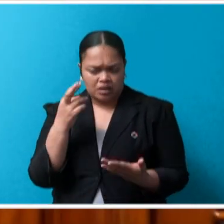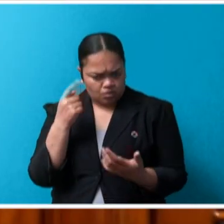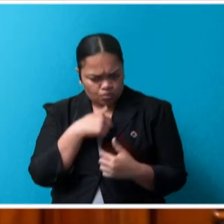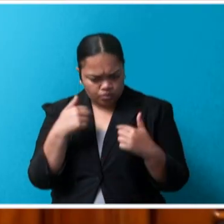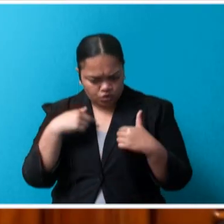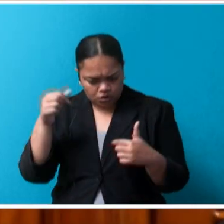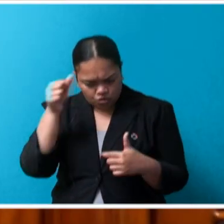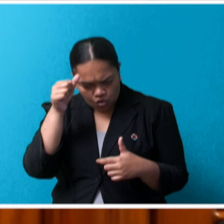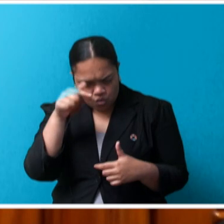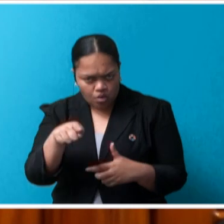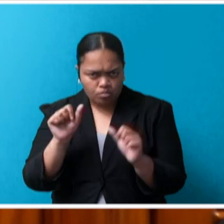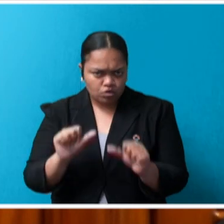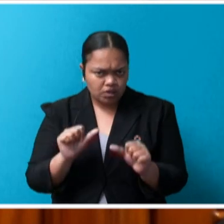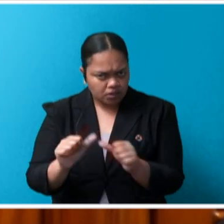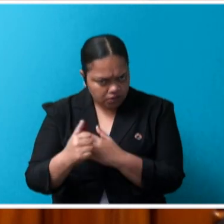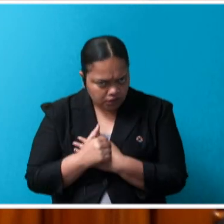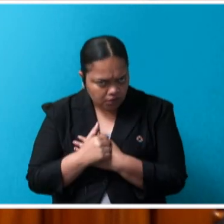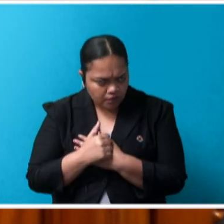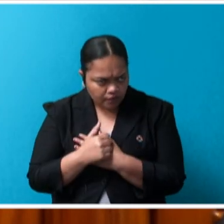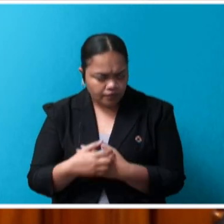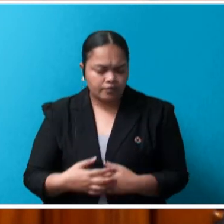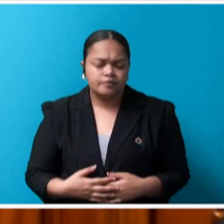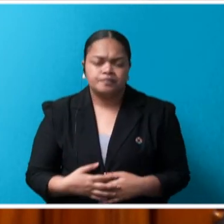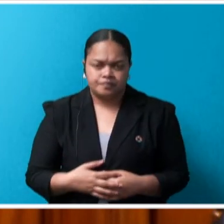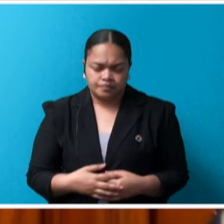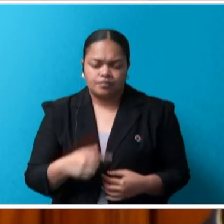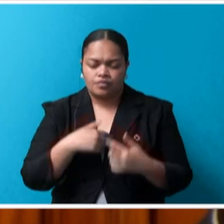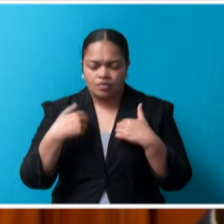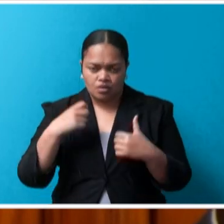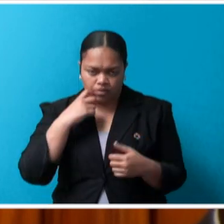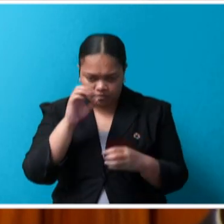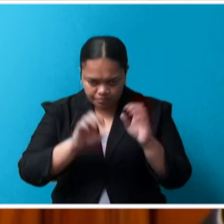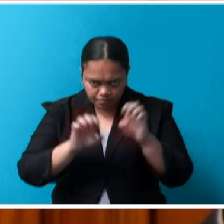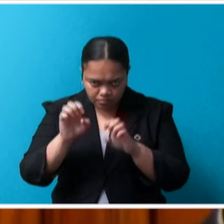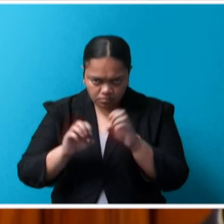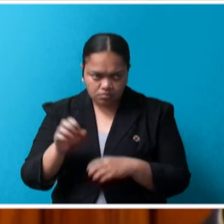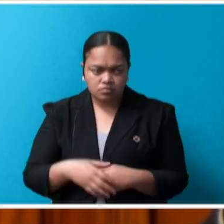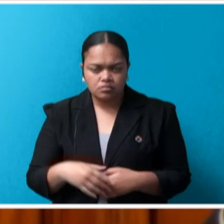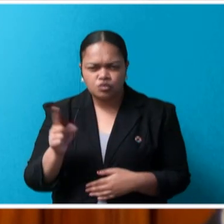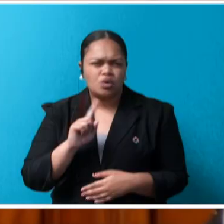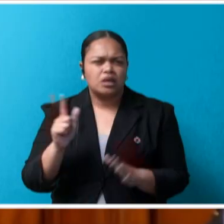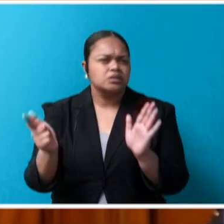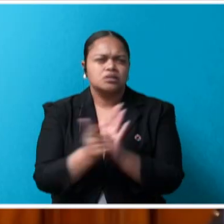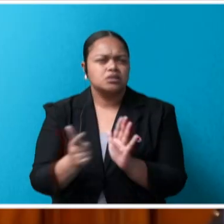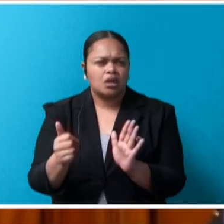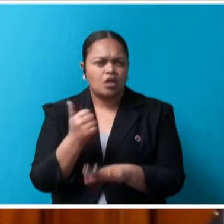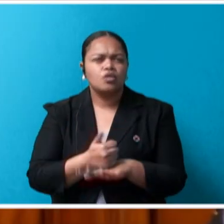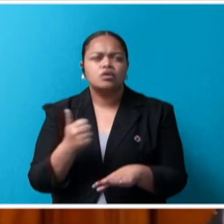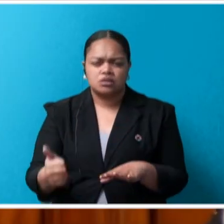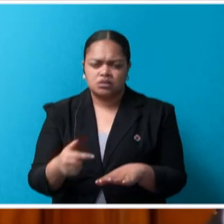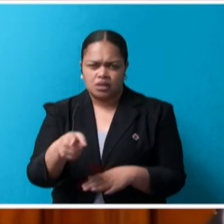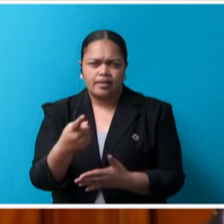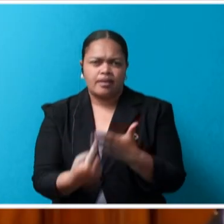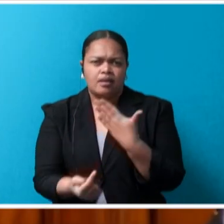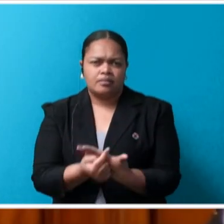Among the important questions that deserve to be examined are: under what legal authority was the restructuring of the